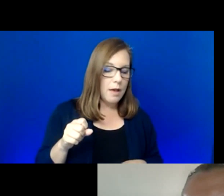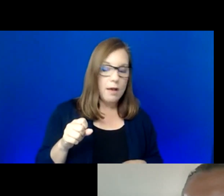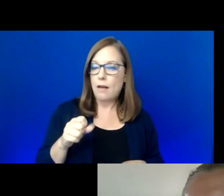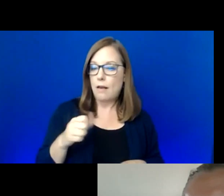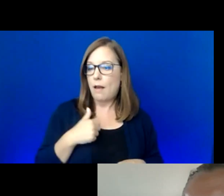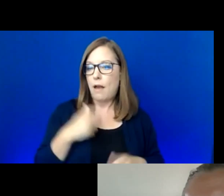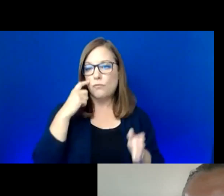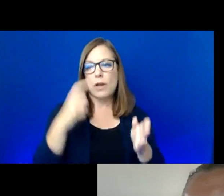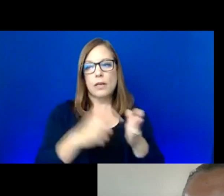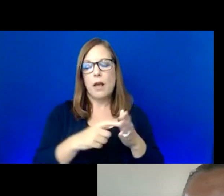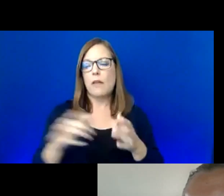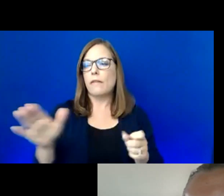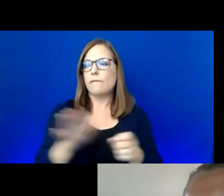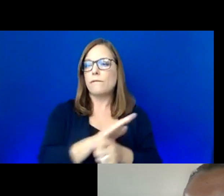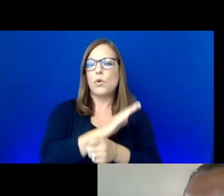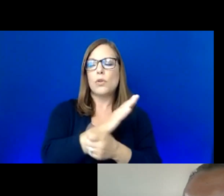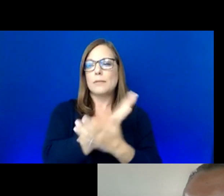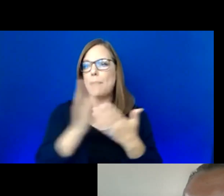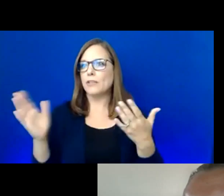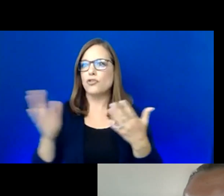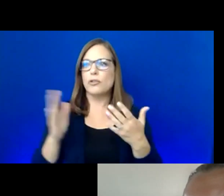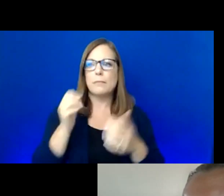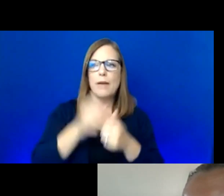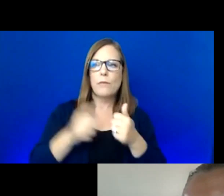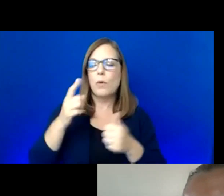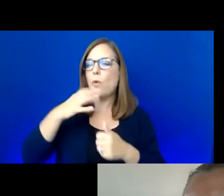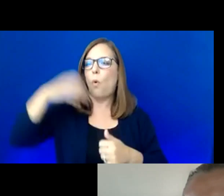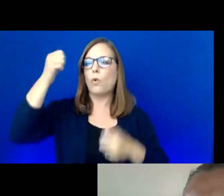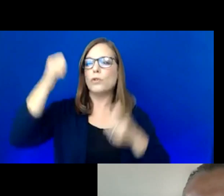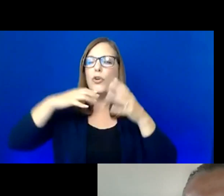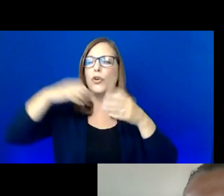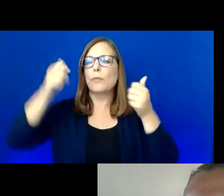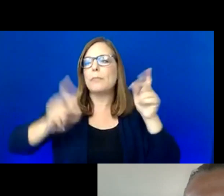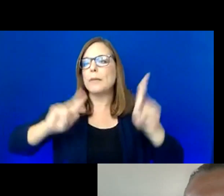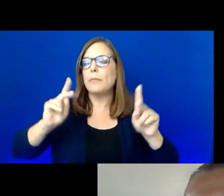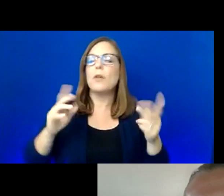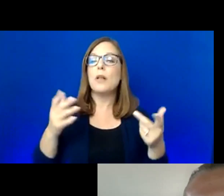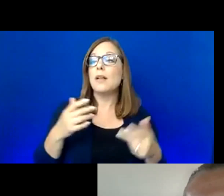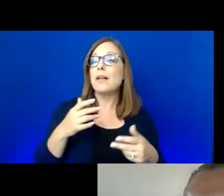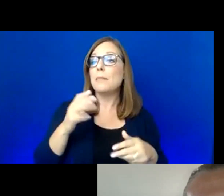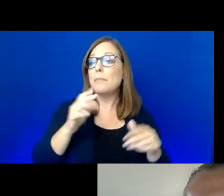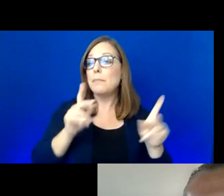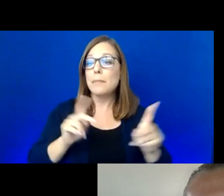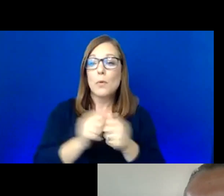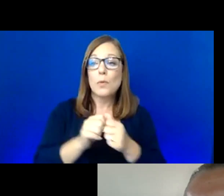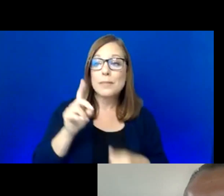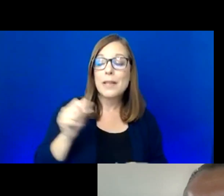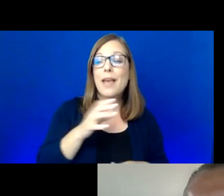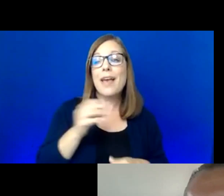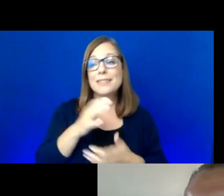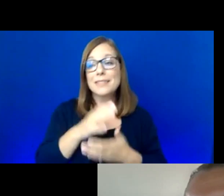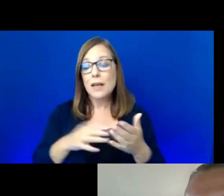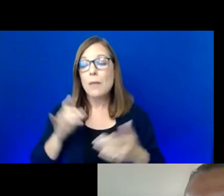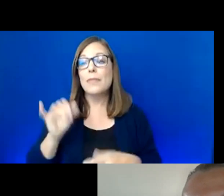full spectrum of older adults and people with disabilities, and older adults who are acquiring disabilities that might need